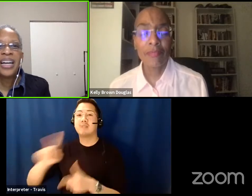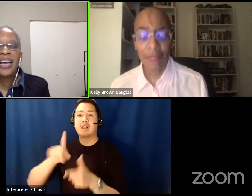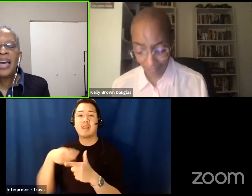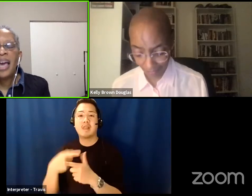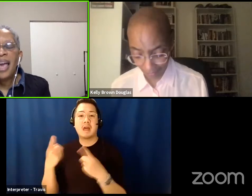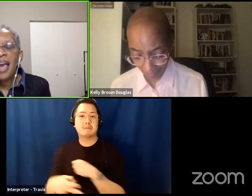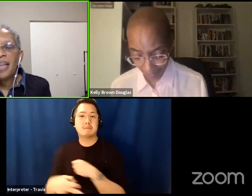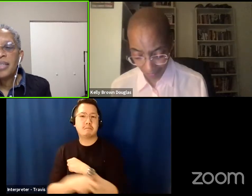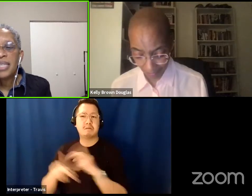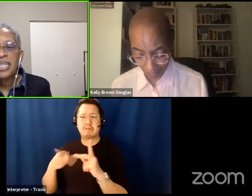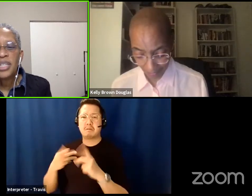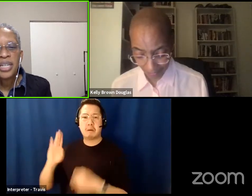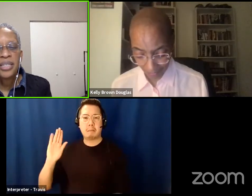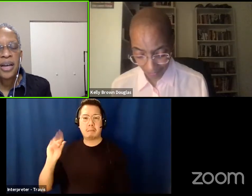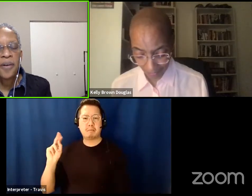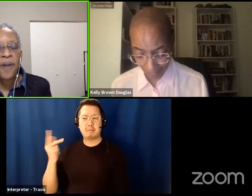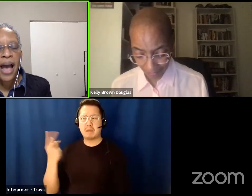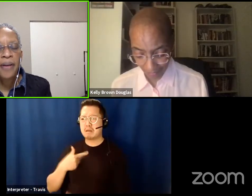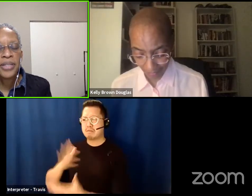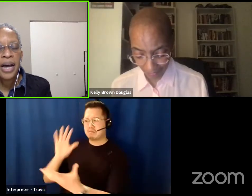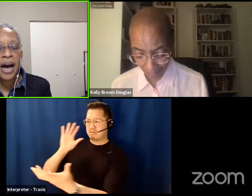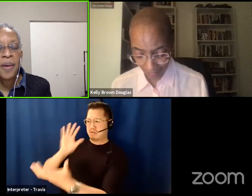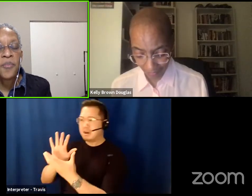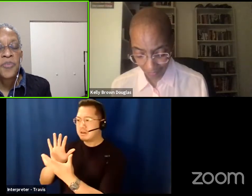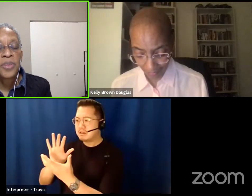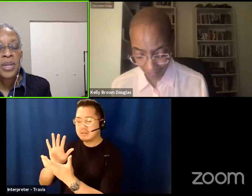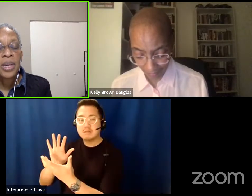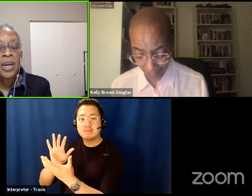arrive, and the teachings around